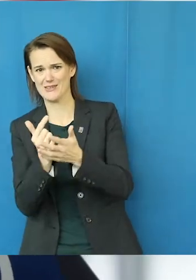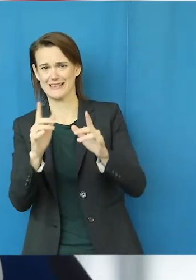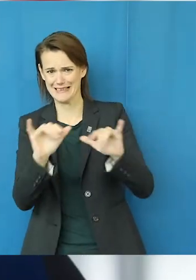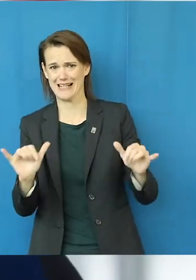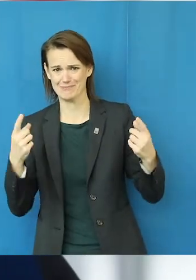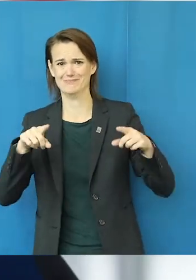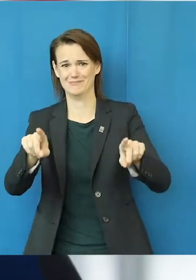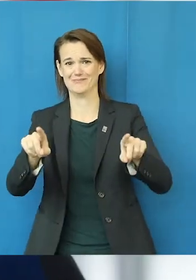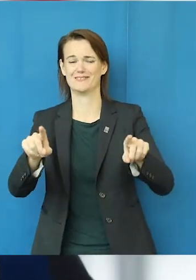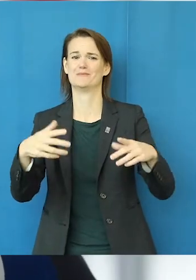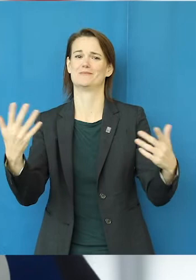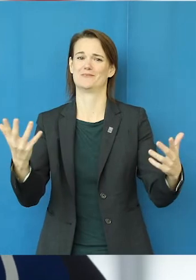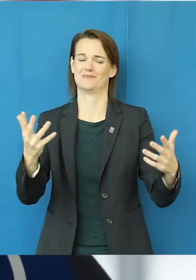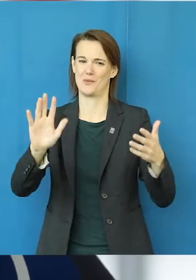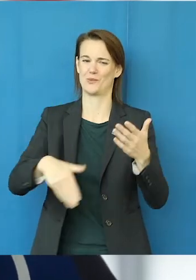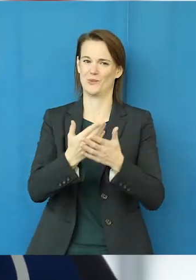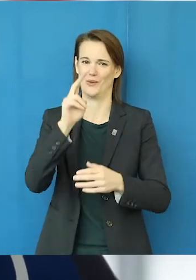makes us all pretty unique.